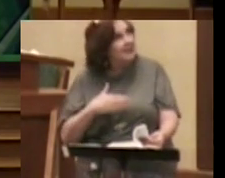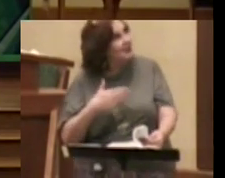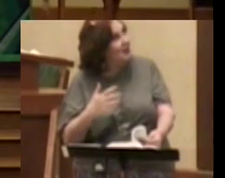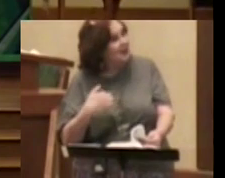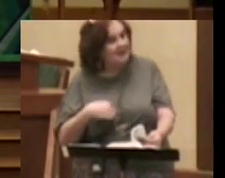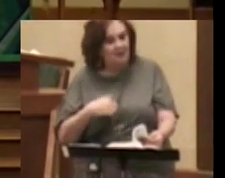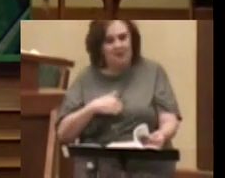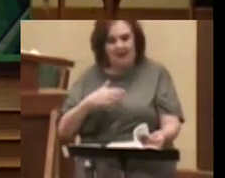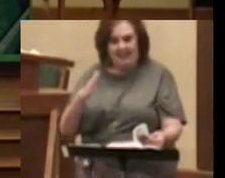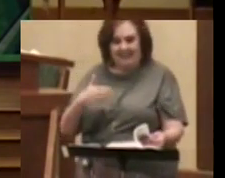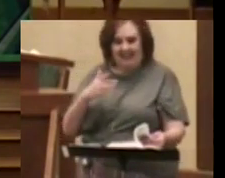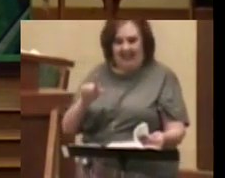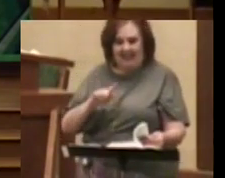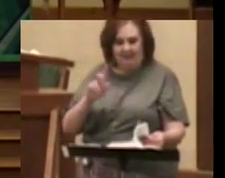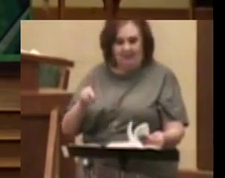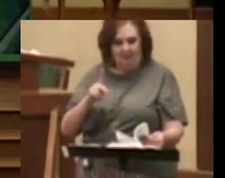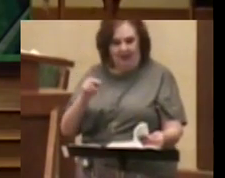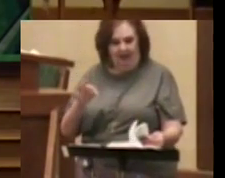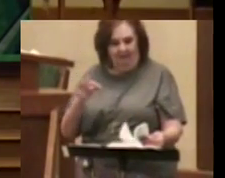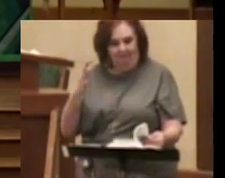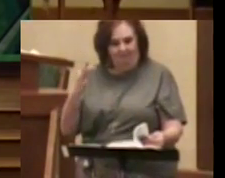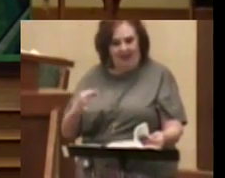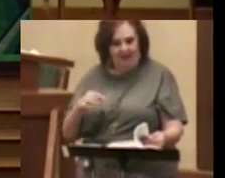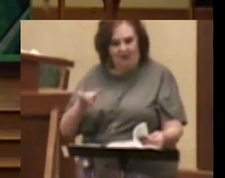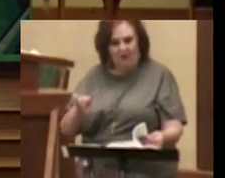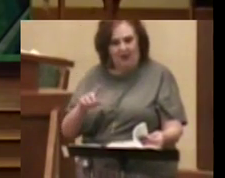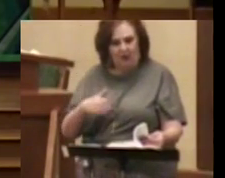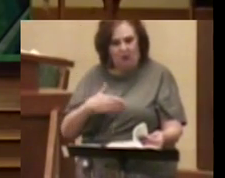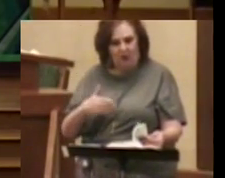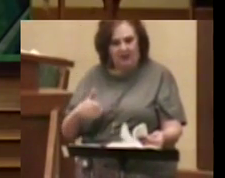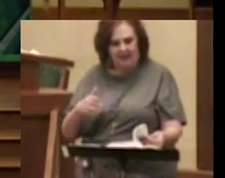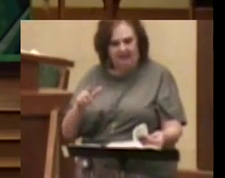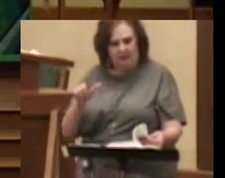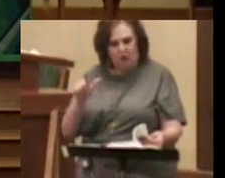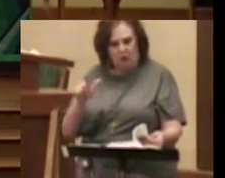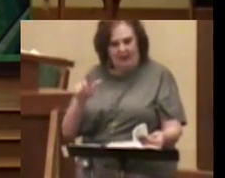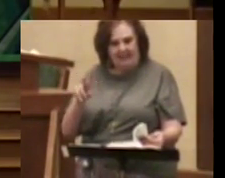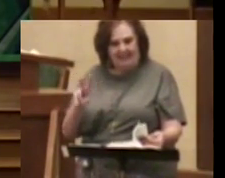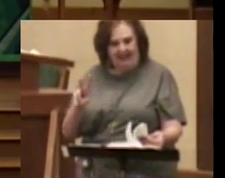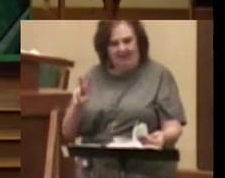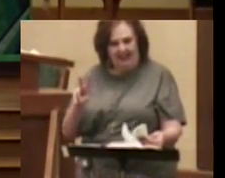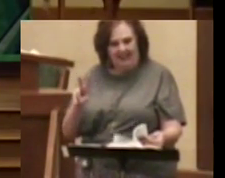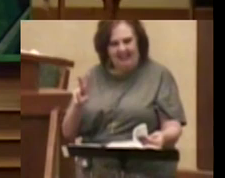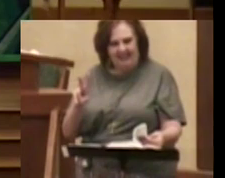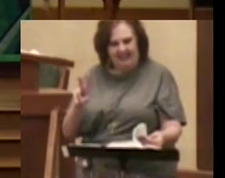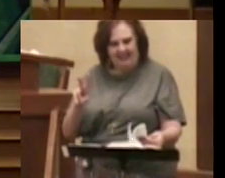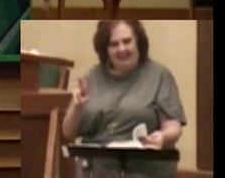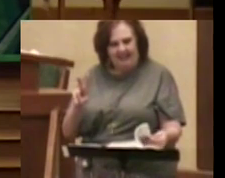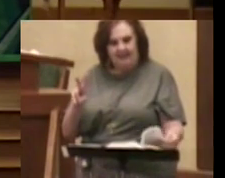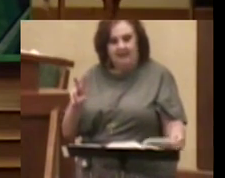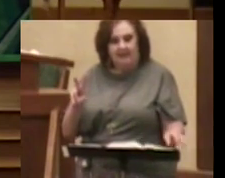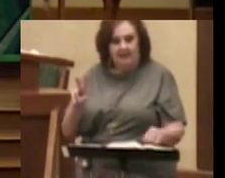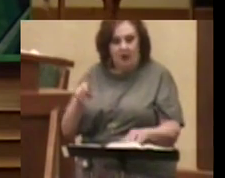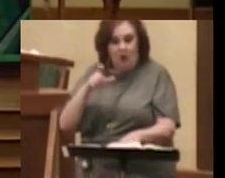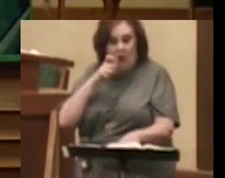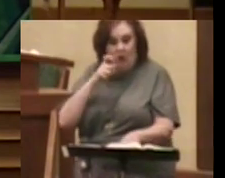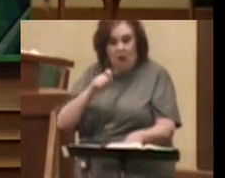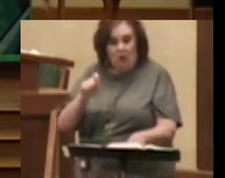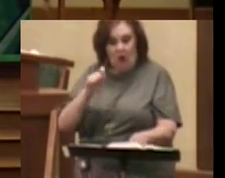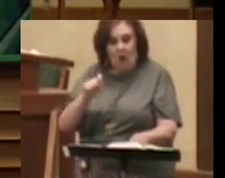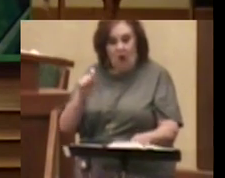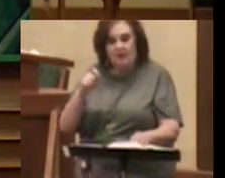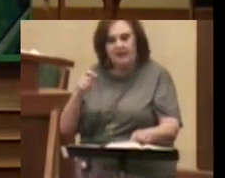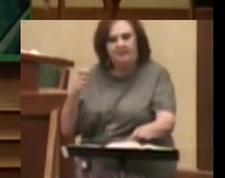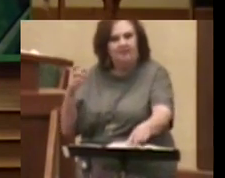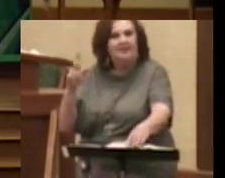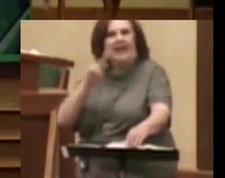we sing as people of faith in worship. Psalm 27 is attributed to King David. If you were to look up this